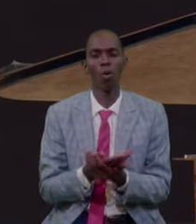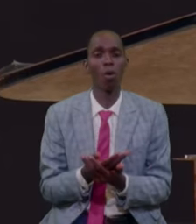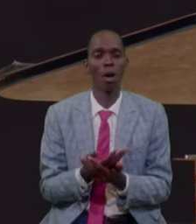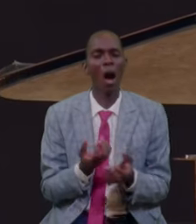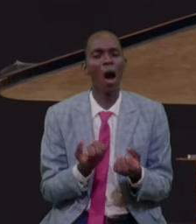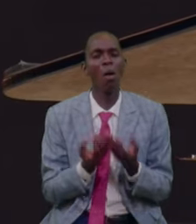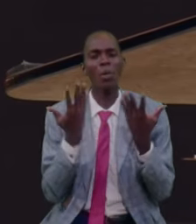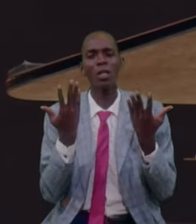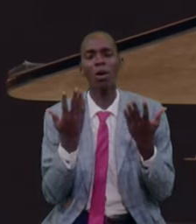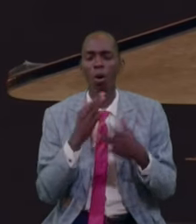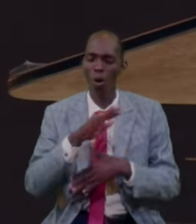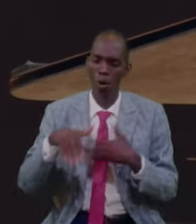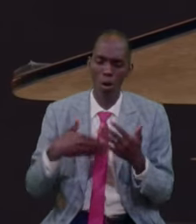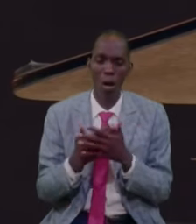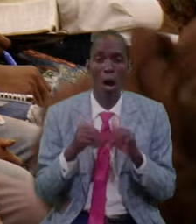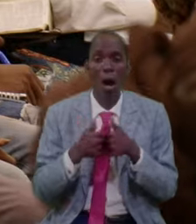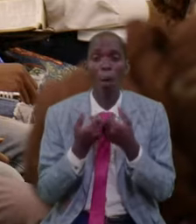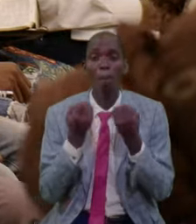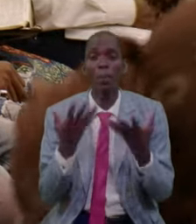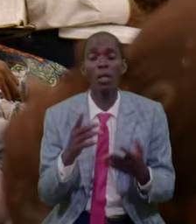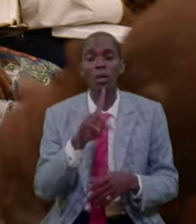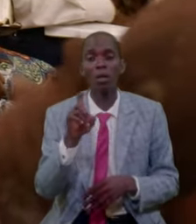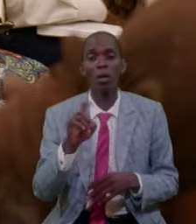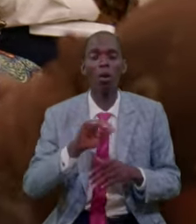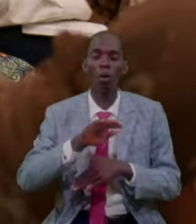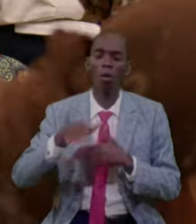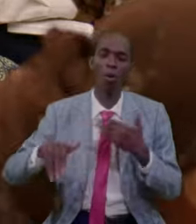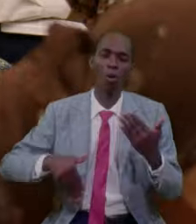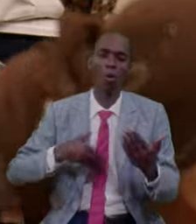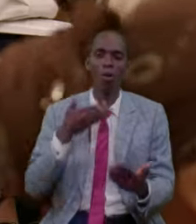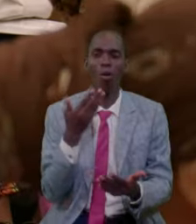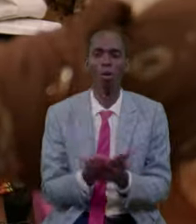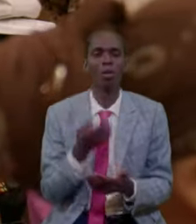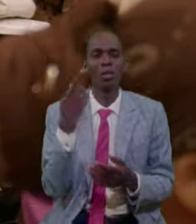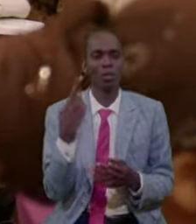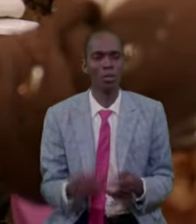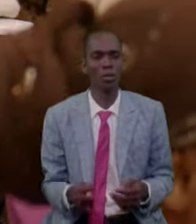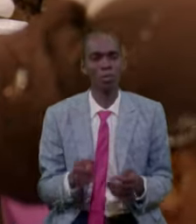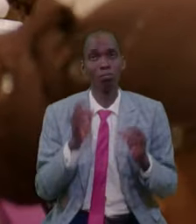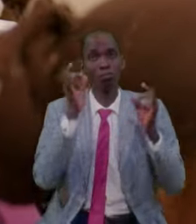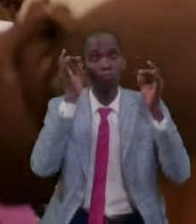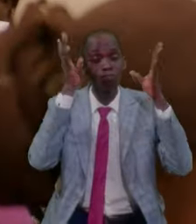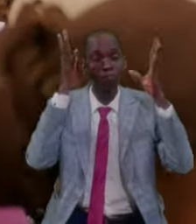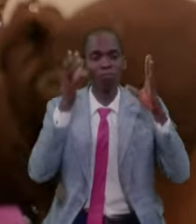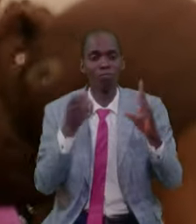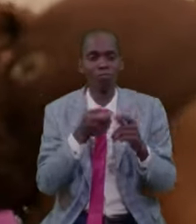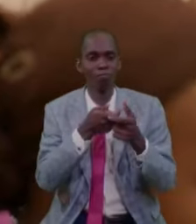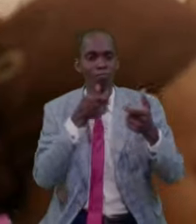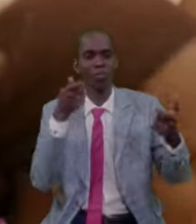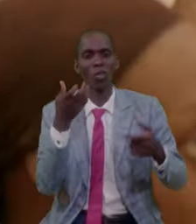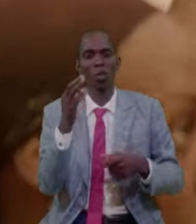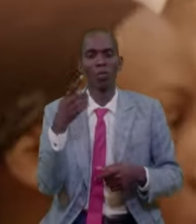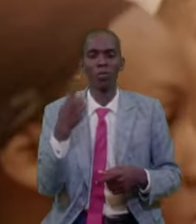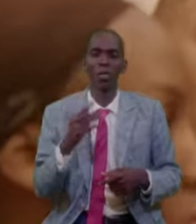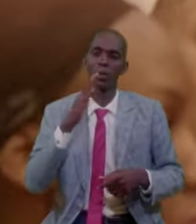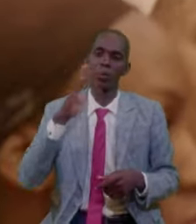many? How many? All the fiery darts of the wicked.